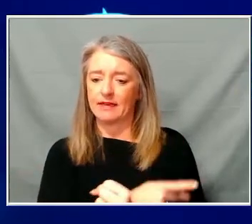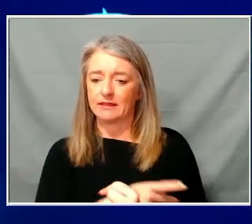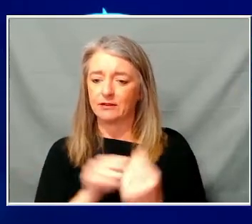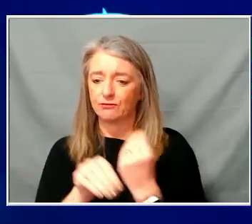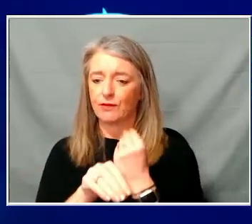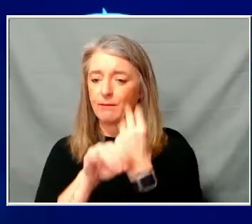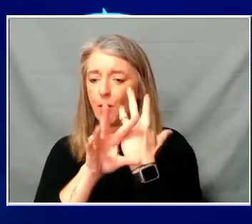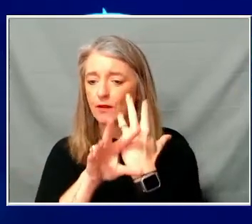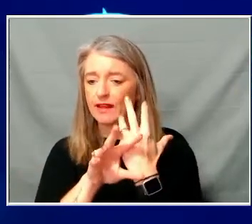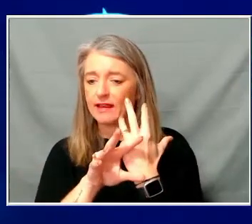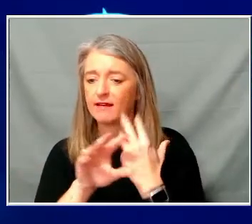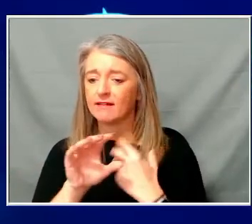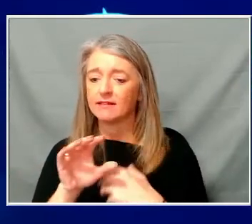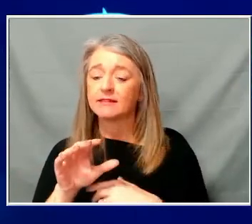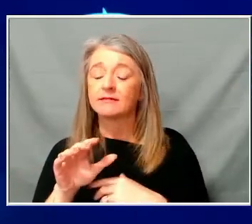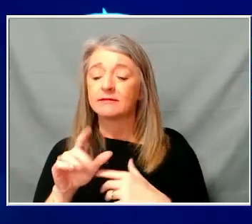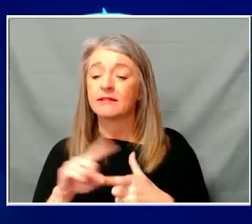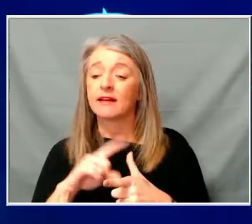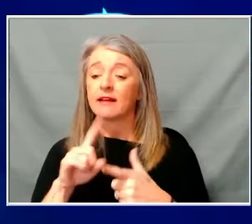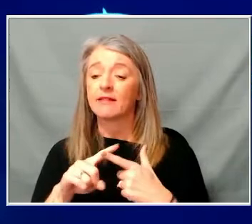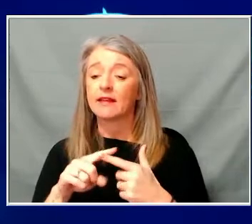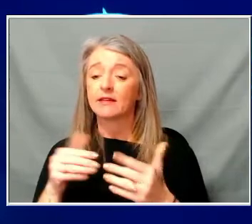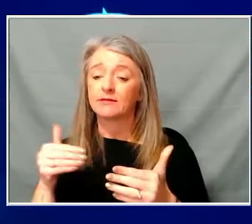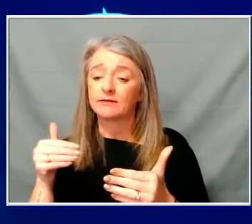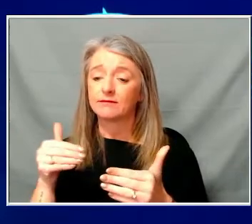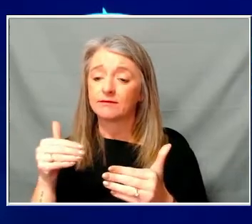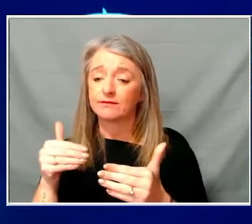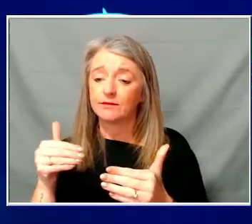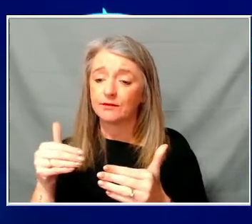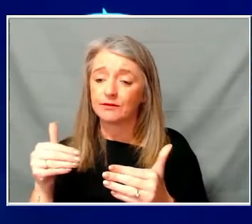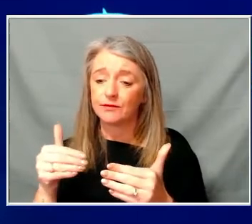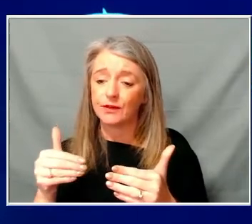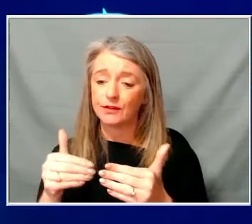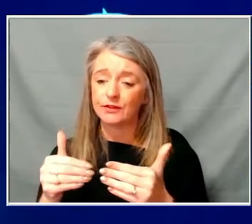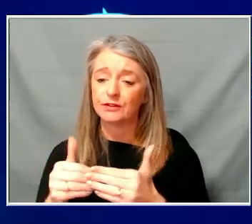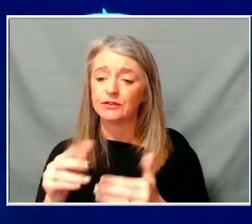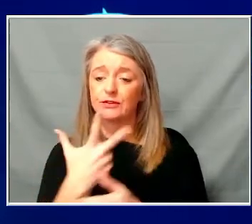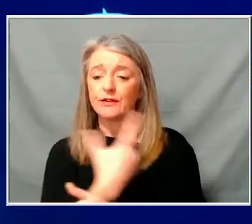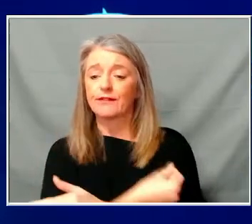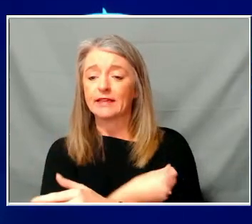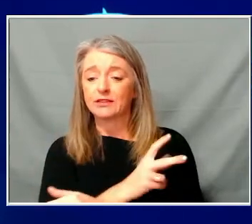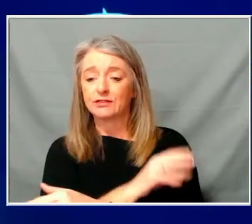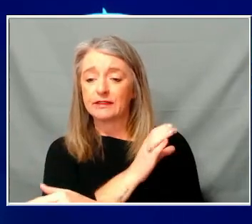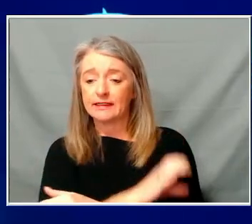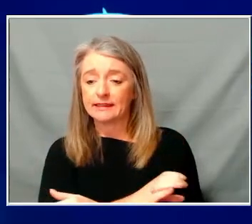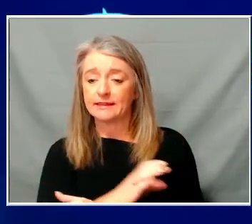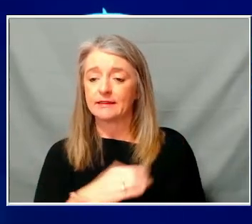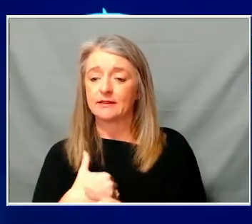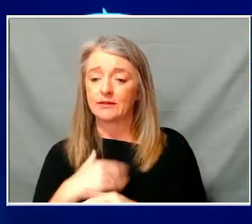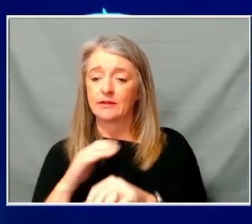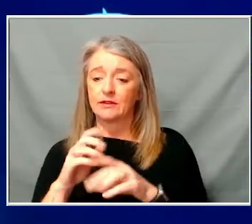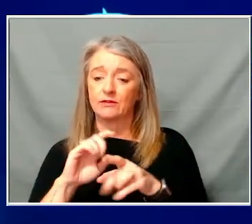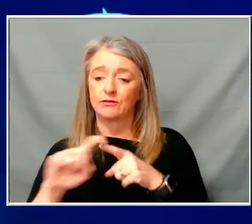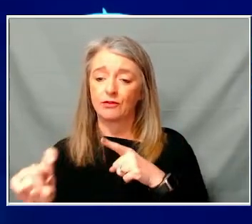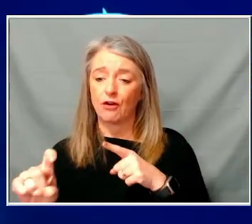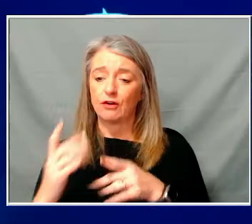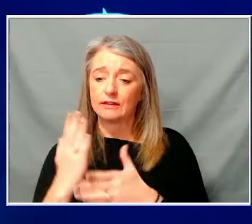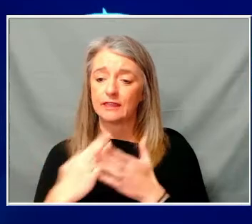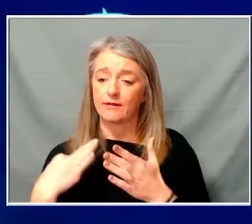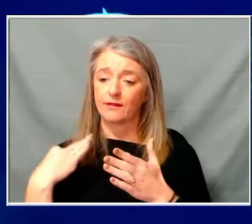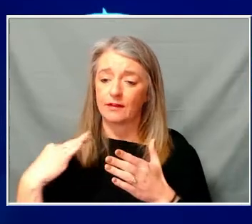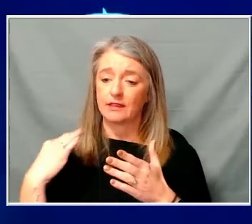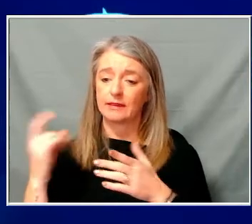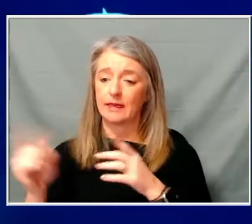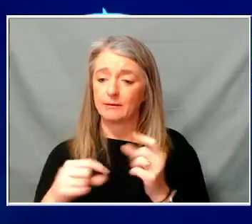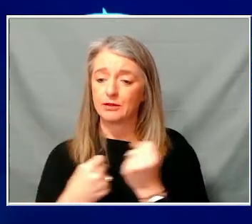off-site, and then as we got further into vaccination clinics, then we had to call out to some of our volunteers to come and support with